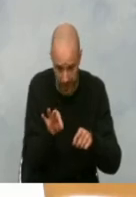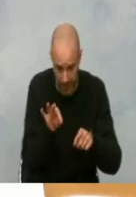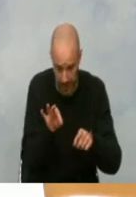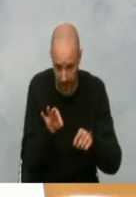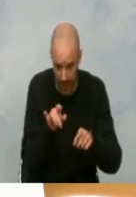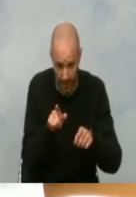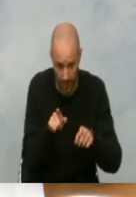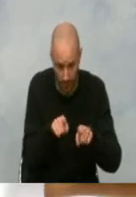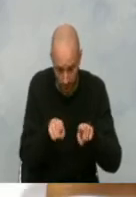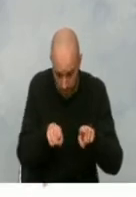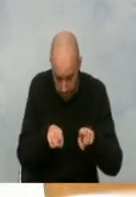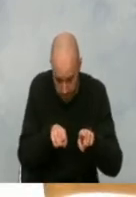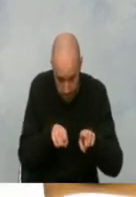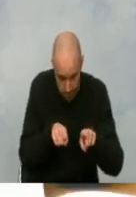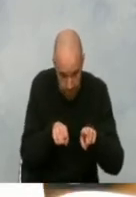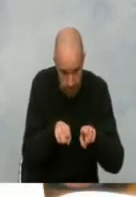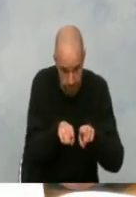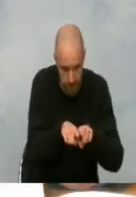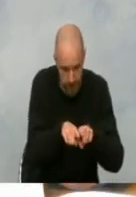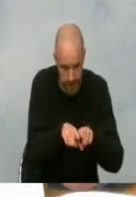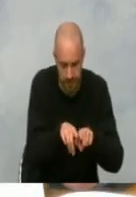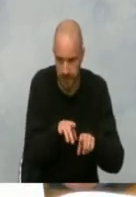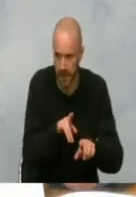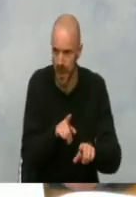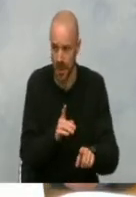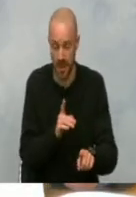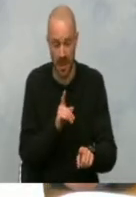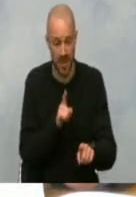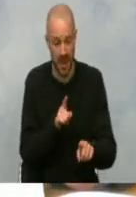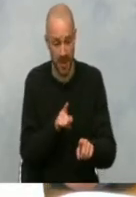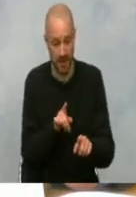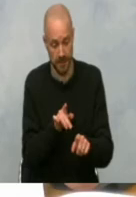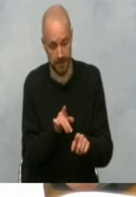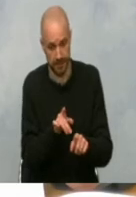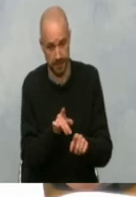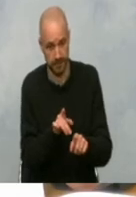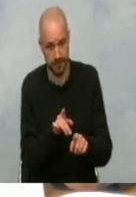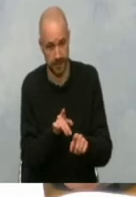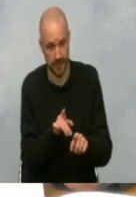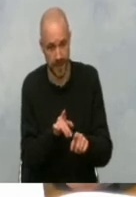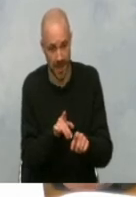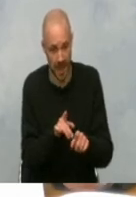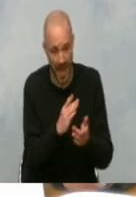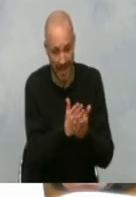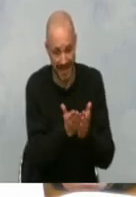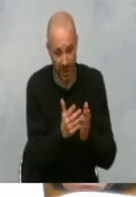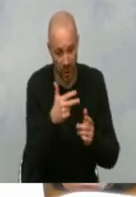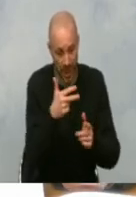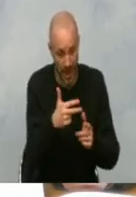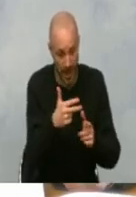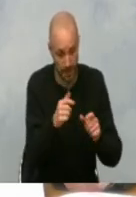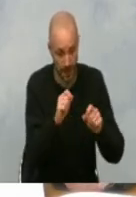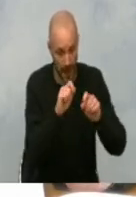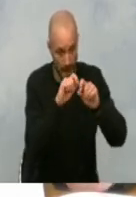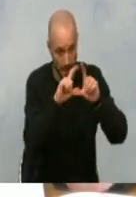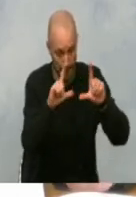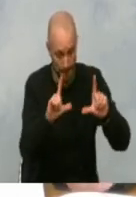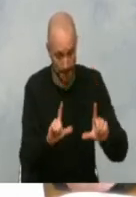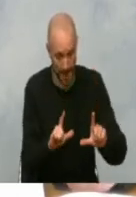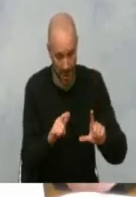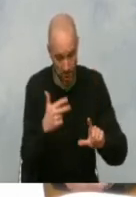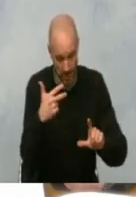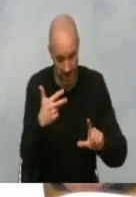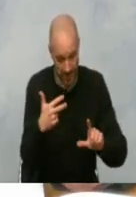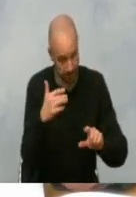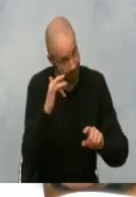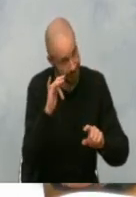that gap. What it then points ahead to, just at Section 8, and this is on page 10 of the paper, is a timeline to